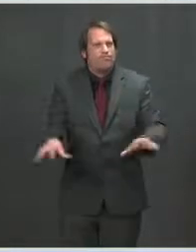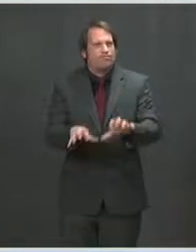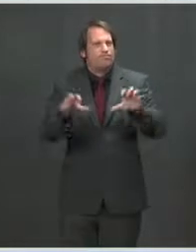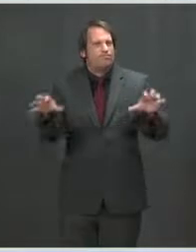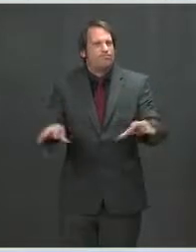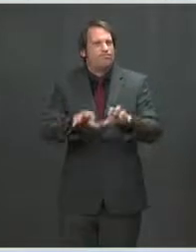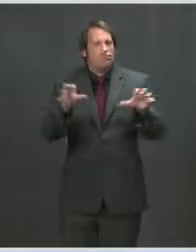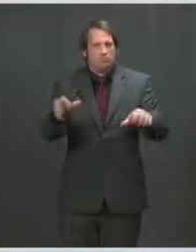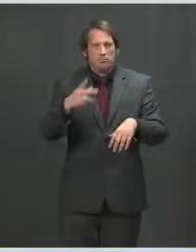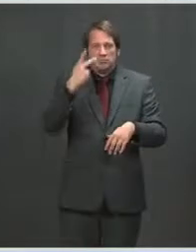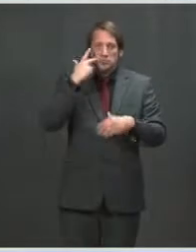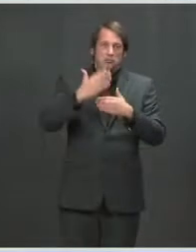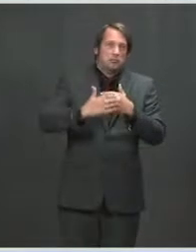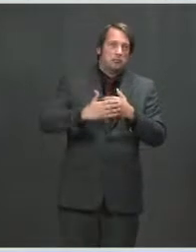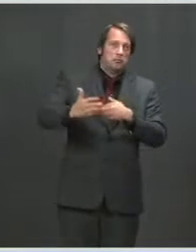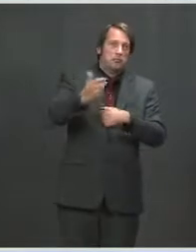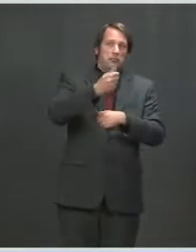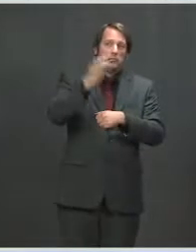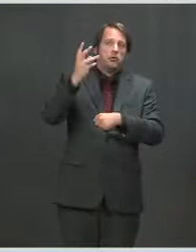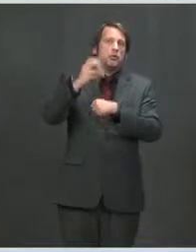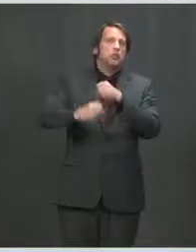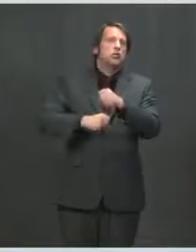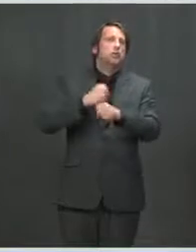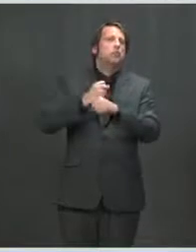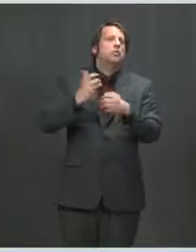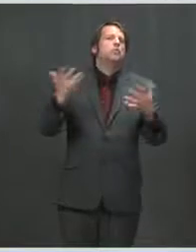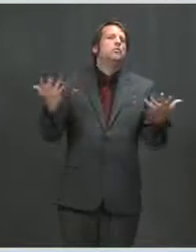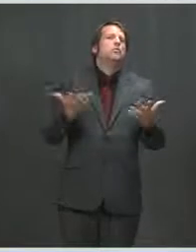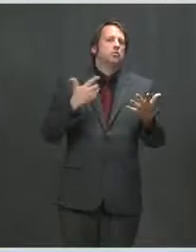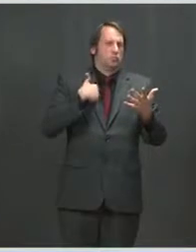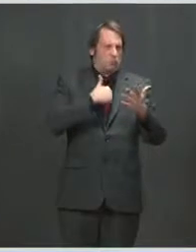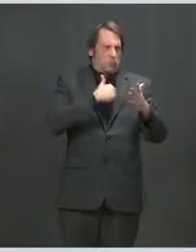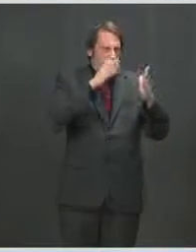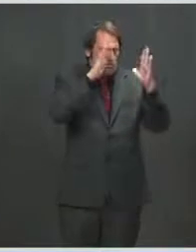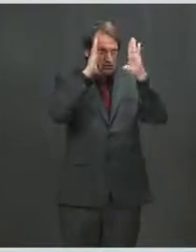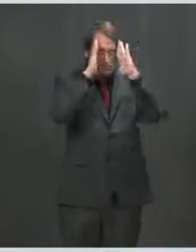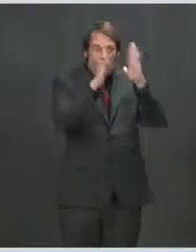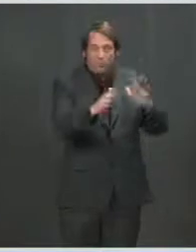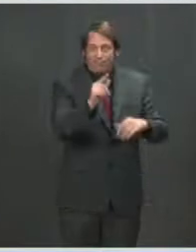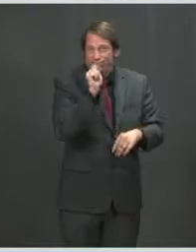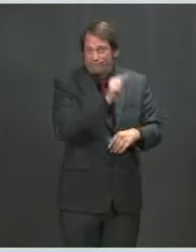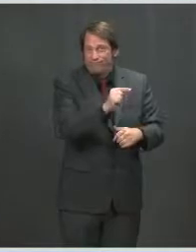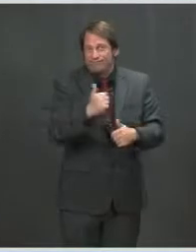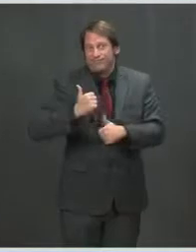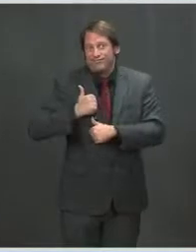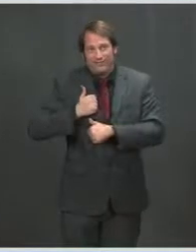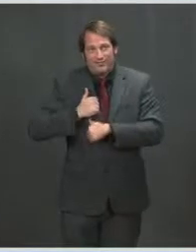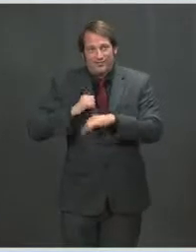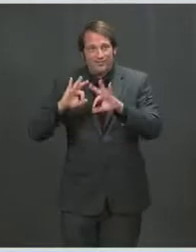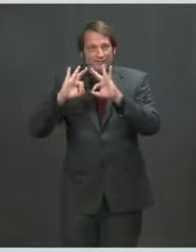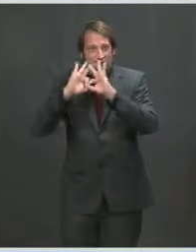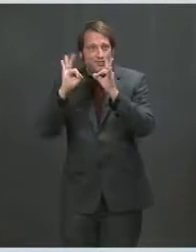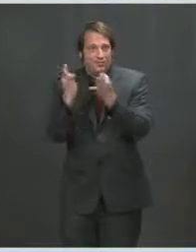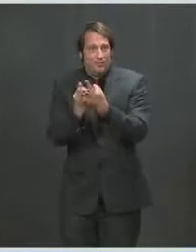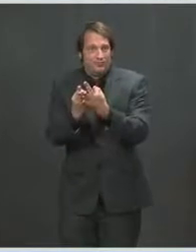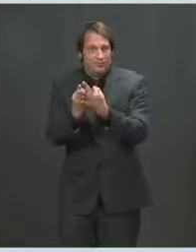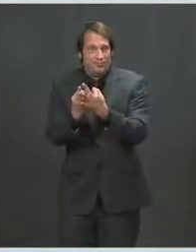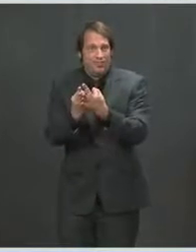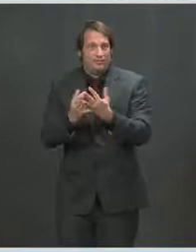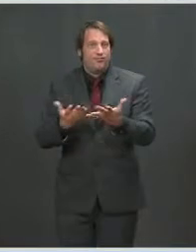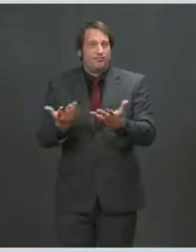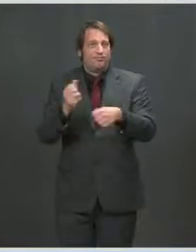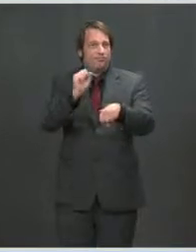few years. We're going to focus on military family employment and entrepreneurship. Before